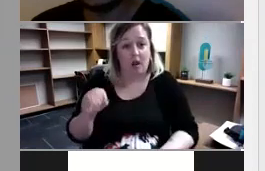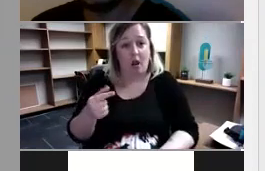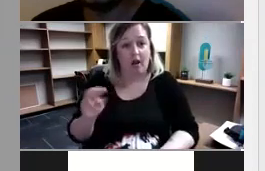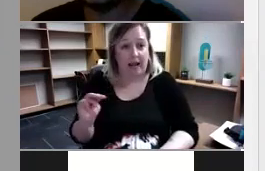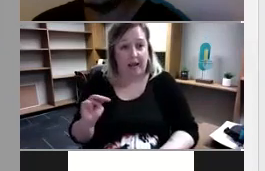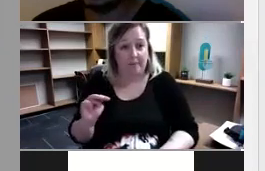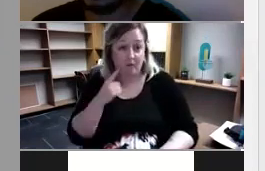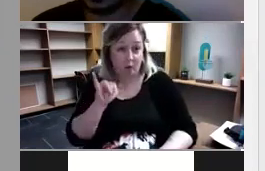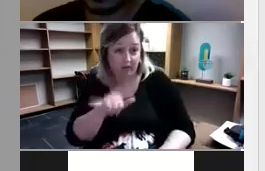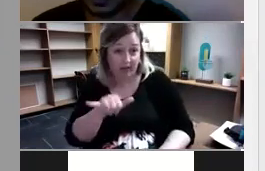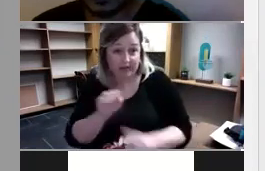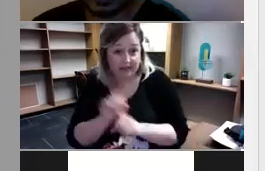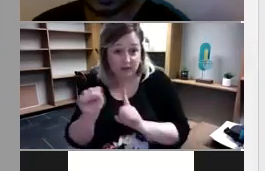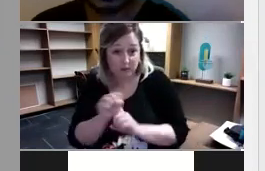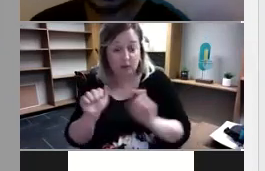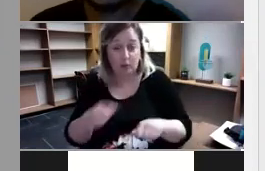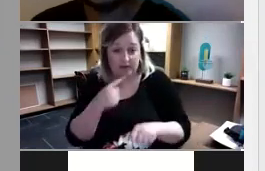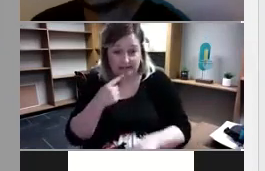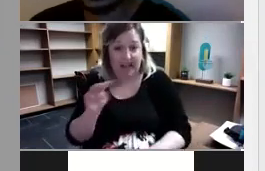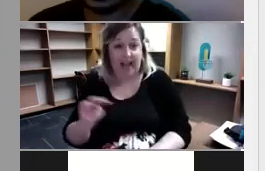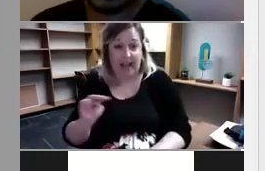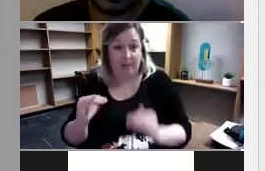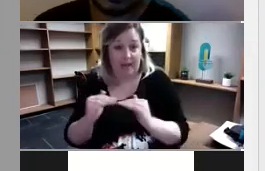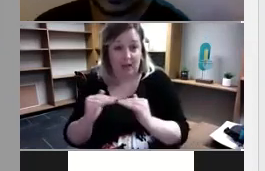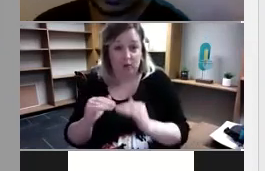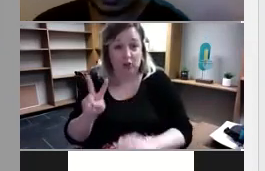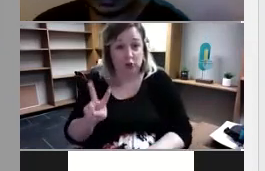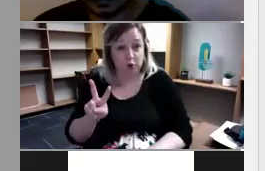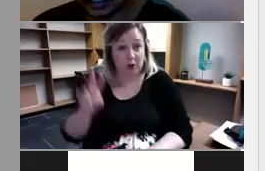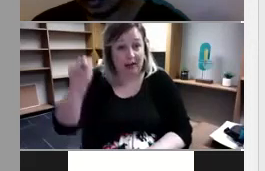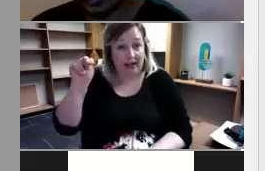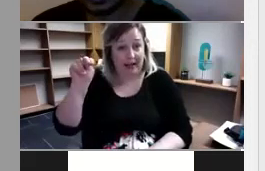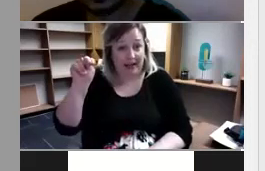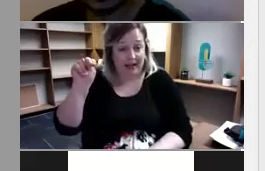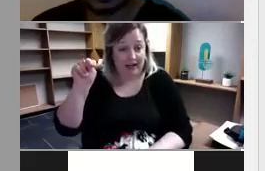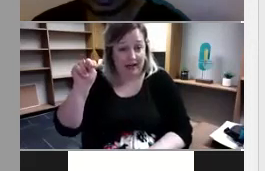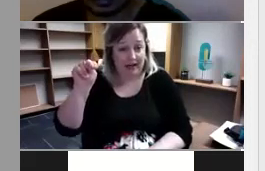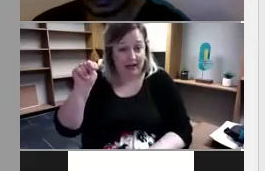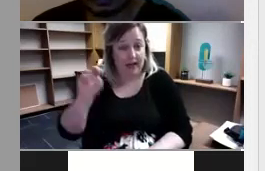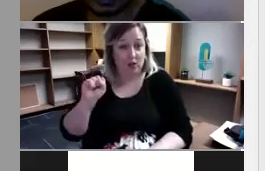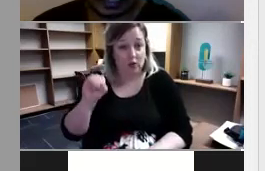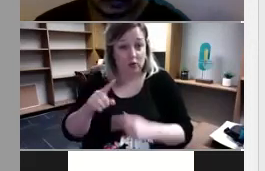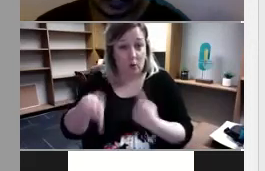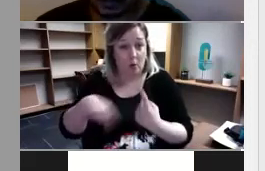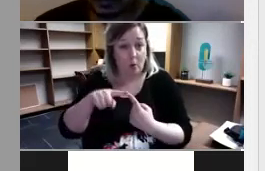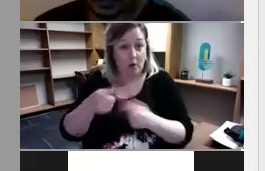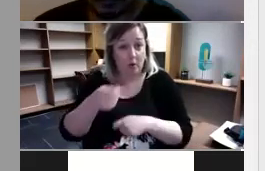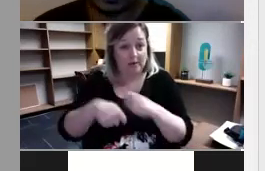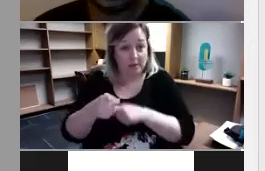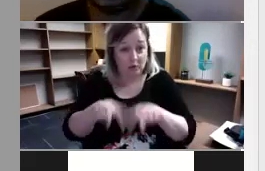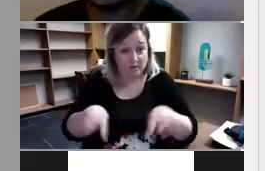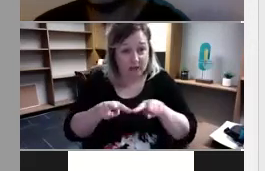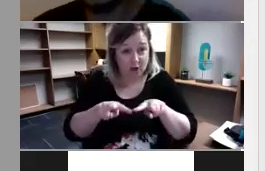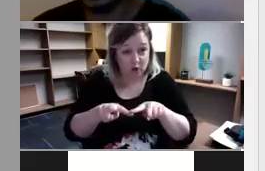can say that m equals to 2 to the power of n. That essentially, once we substitute those values of n with log of